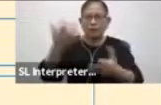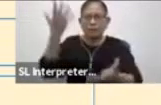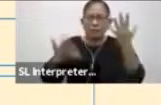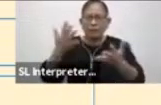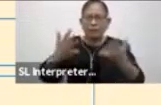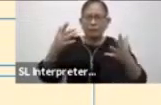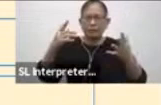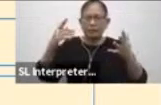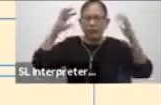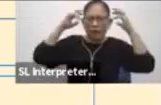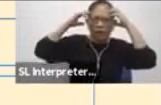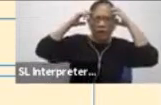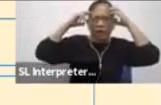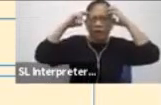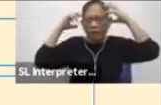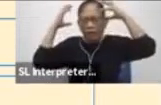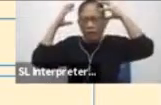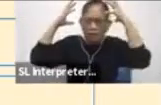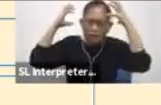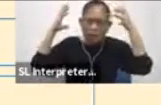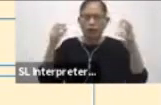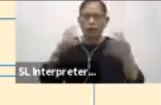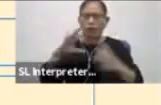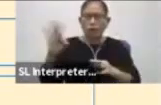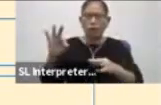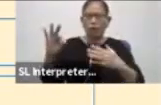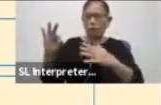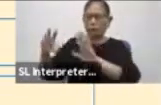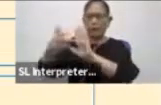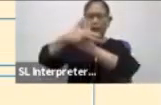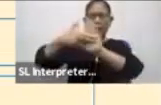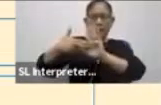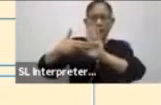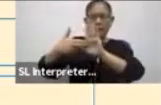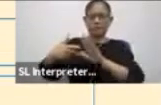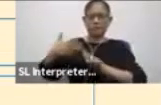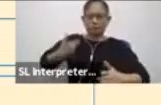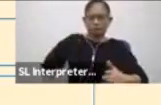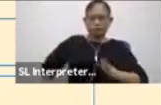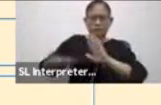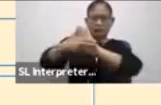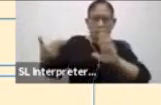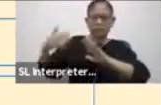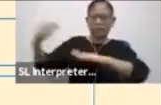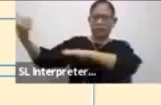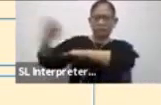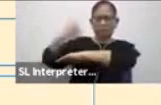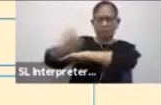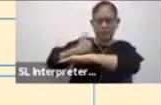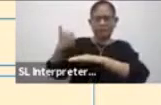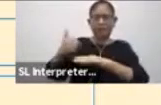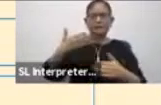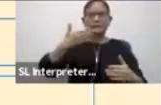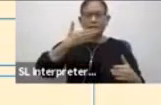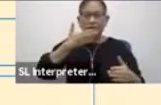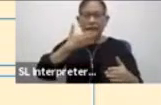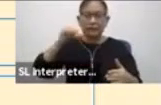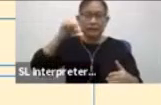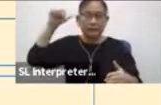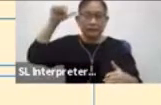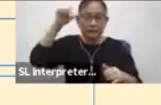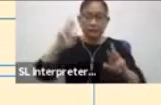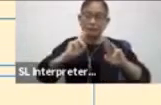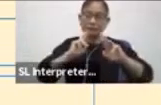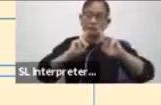being blamed and labeled negatively by the community members. Young adult respondents choose not to discuss the